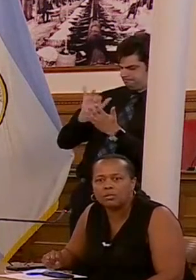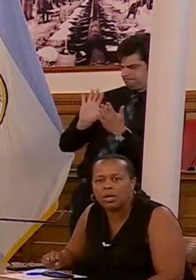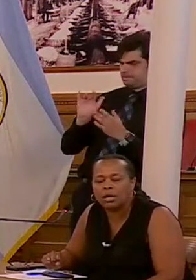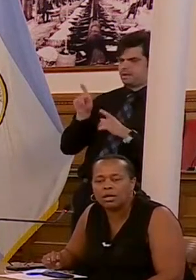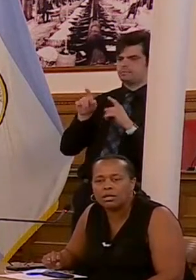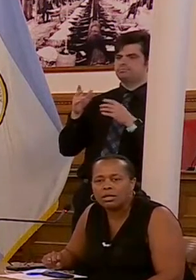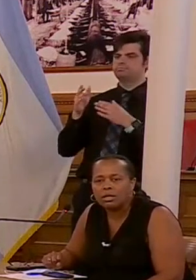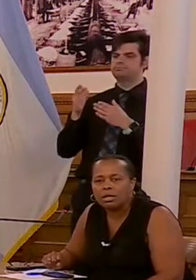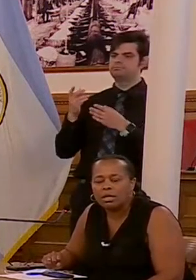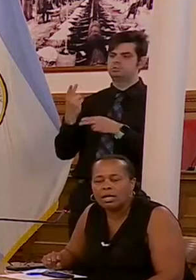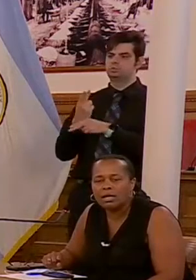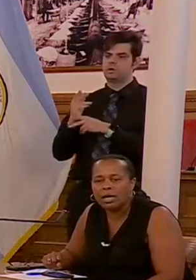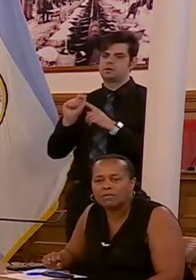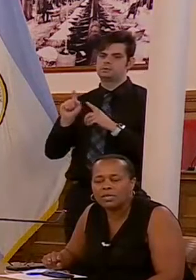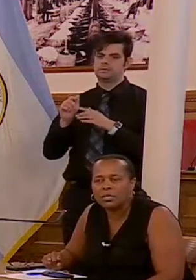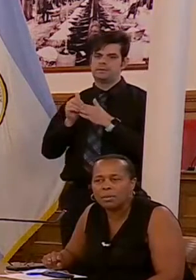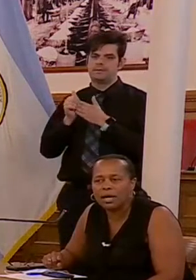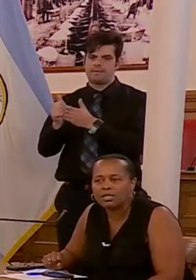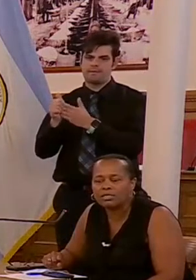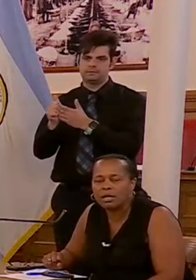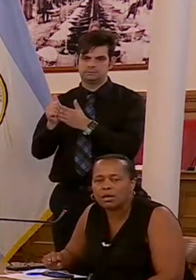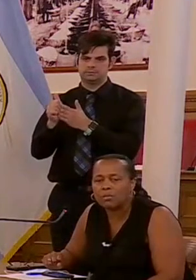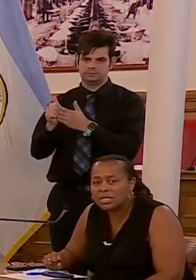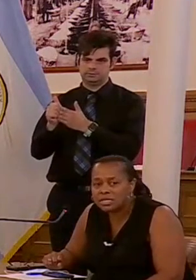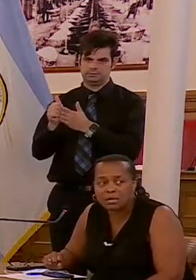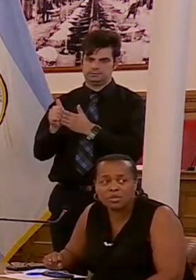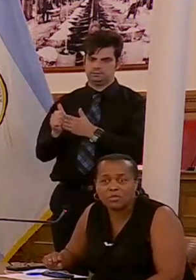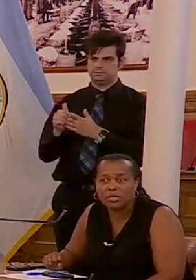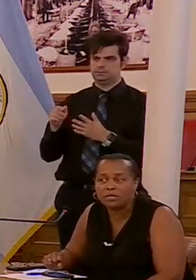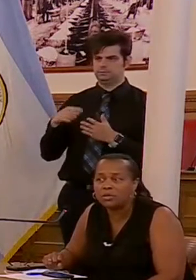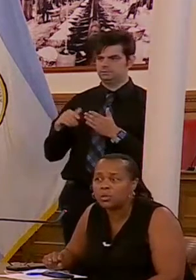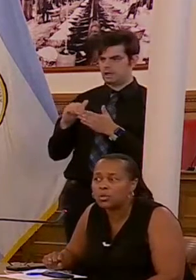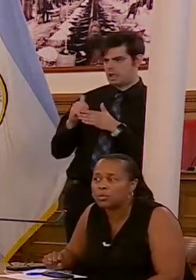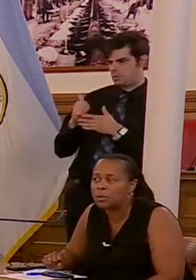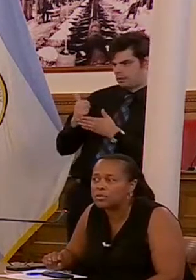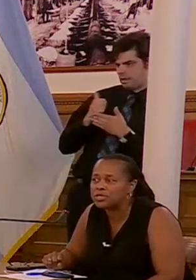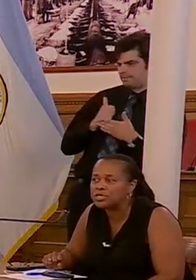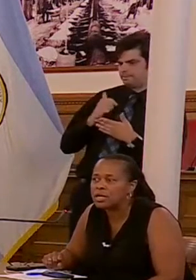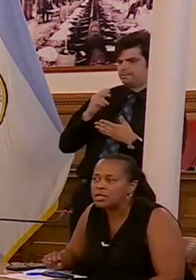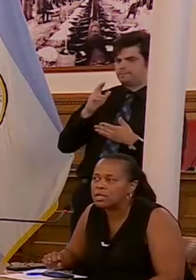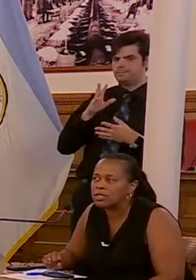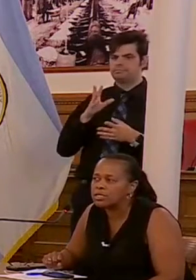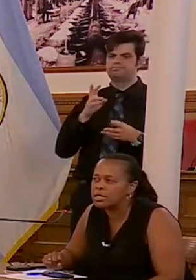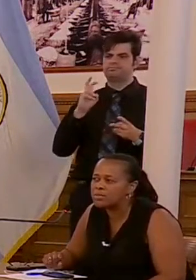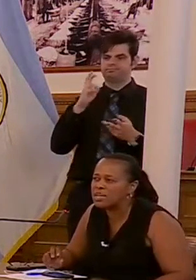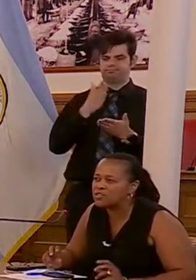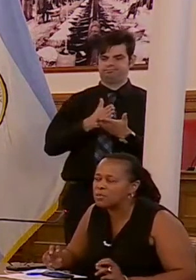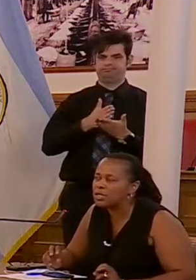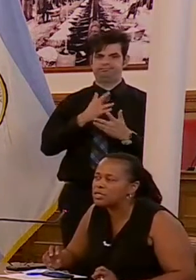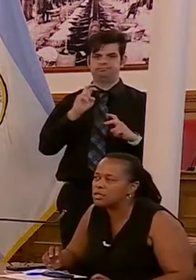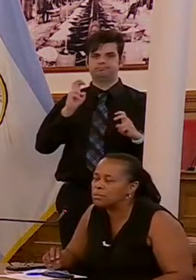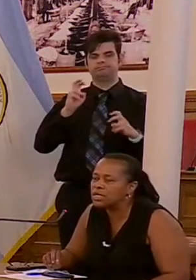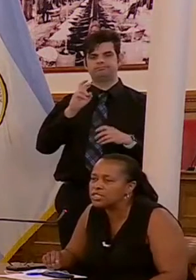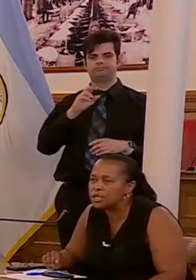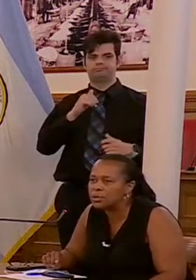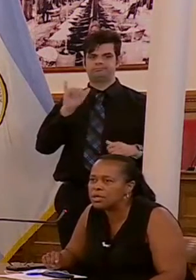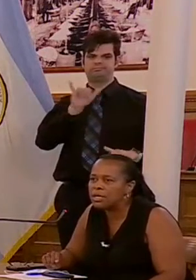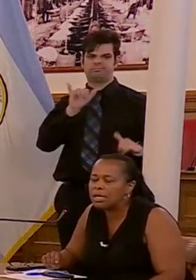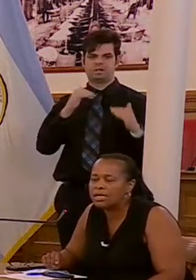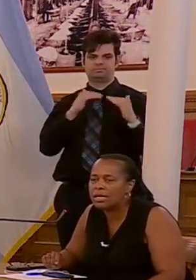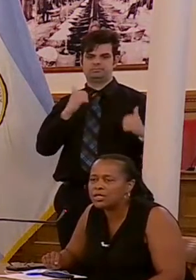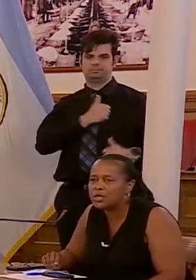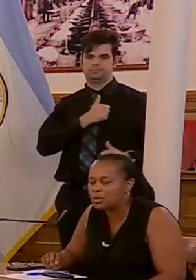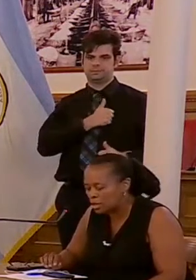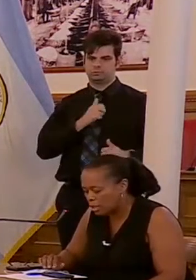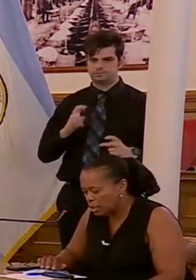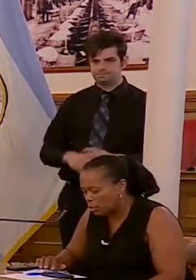we have in the past many times have been given or purchased that is deemed as military